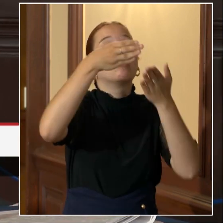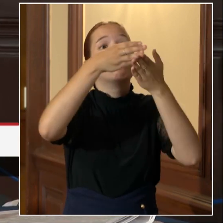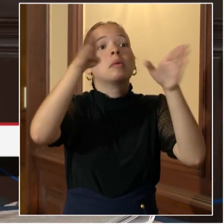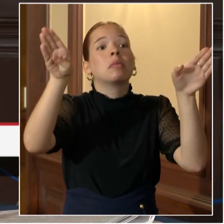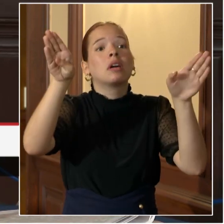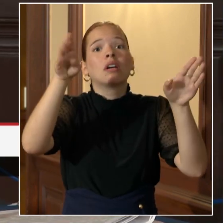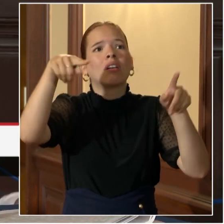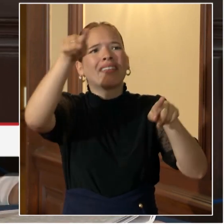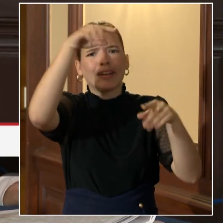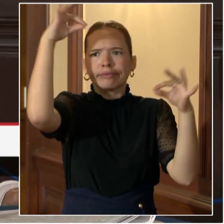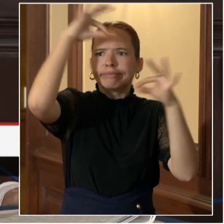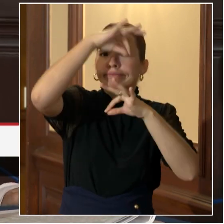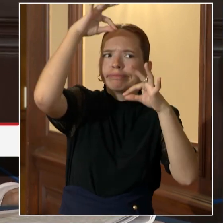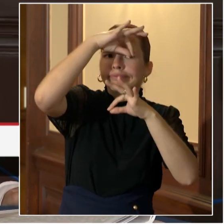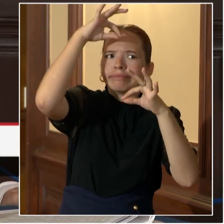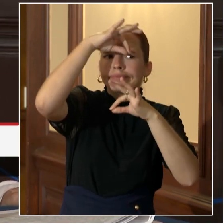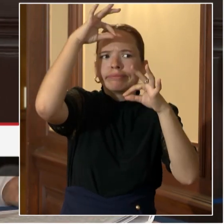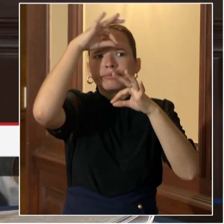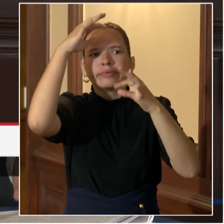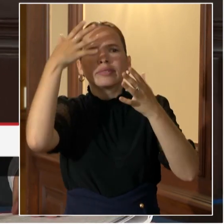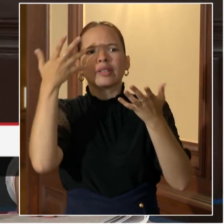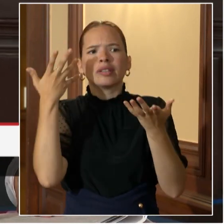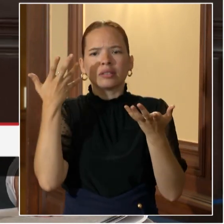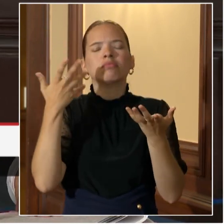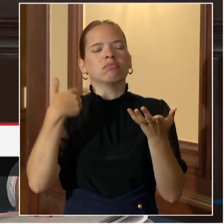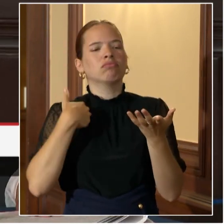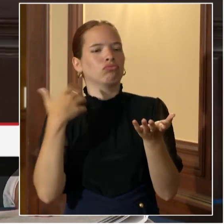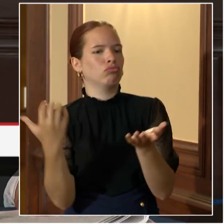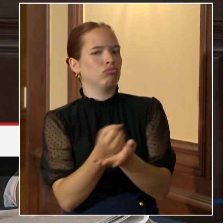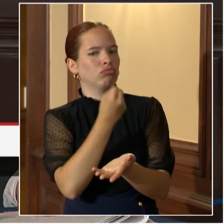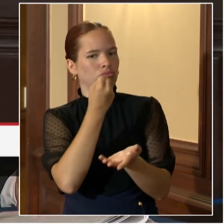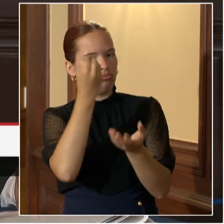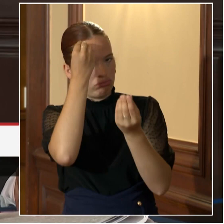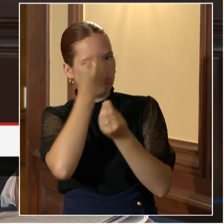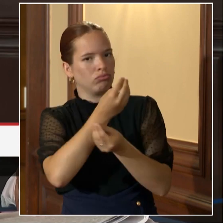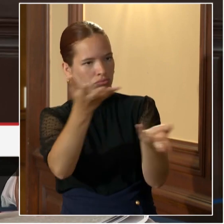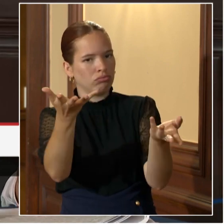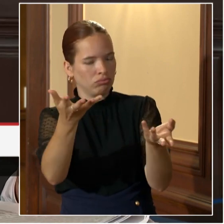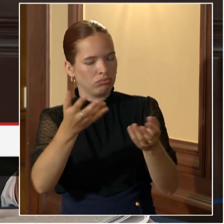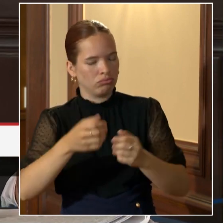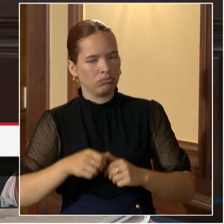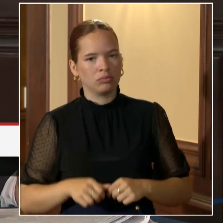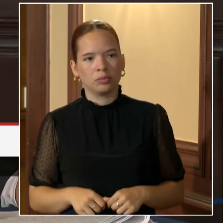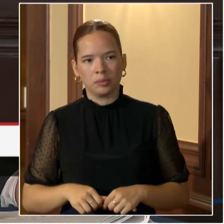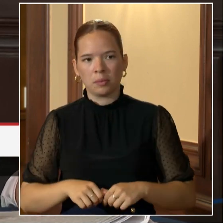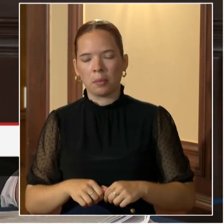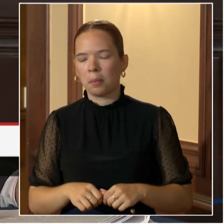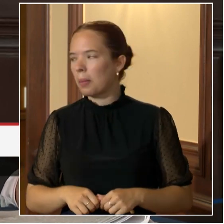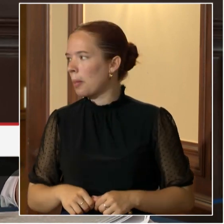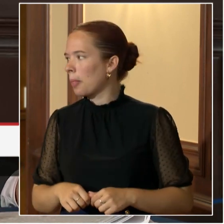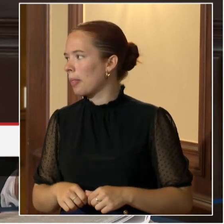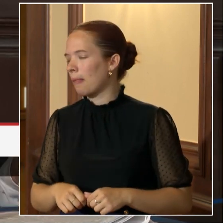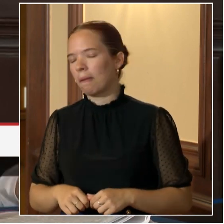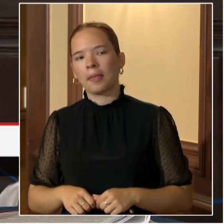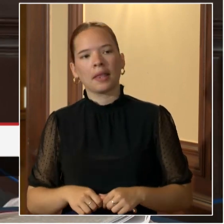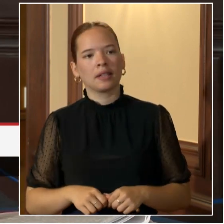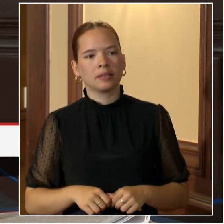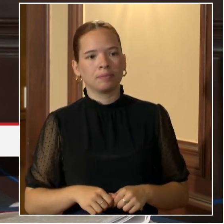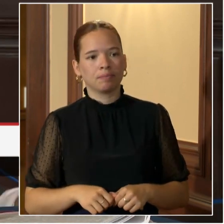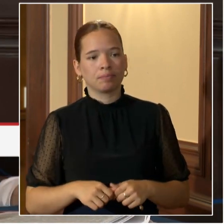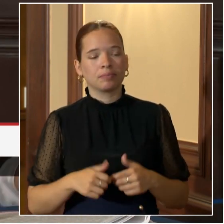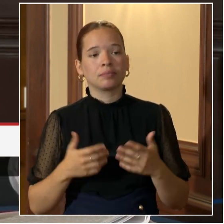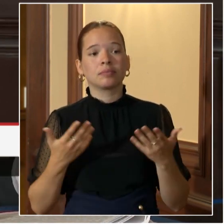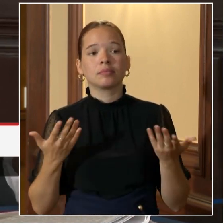actually in 2014, Mr. Chairman, when the Council overhauled the legislation for the Statehood Commission and created this framework